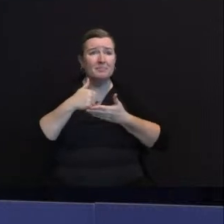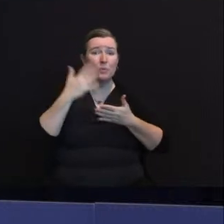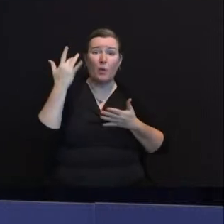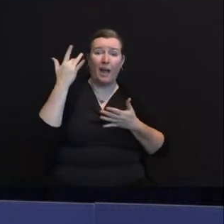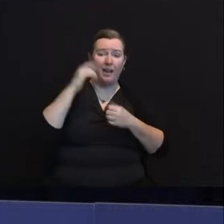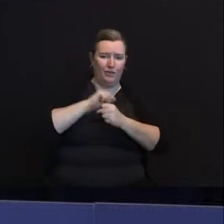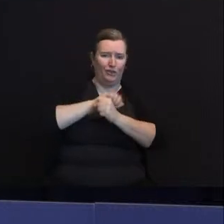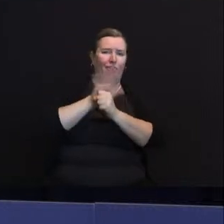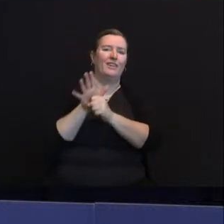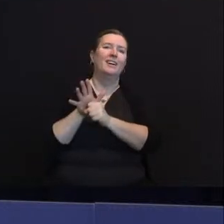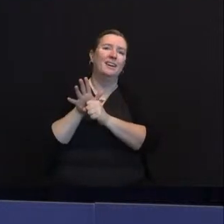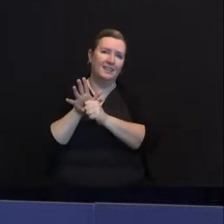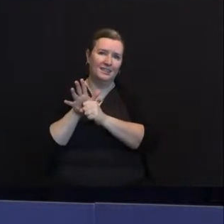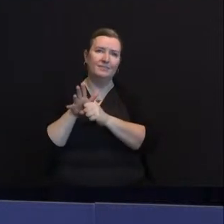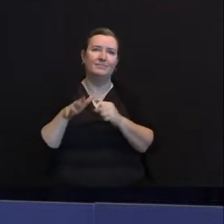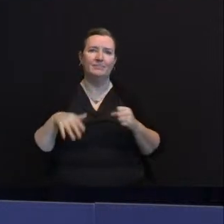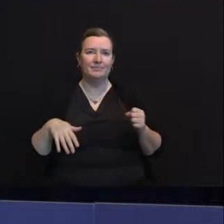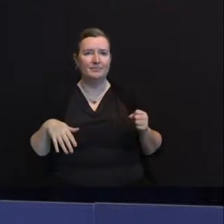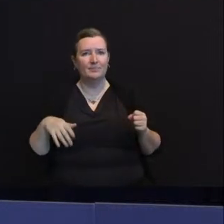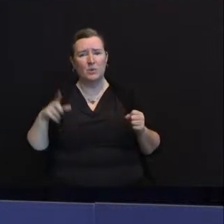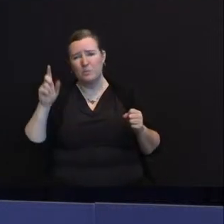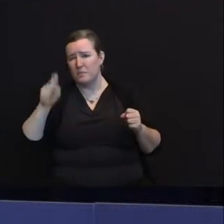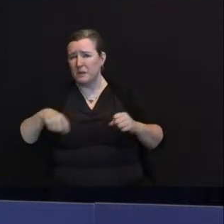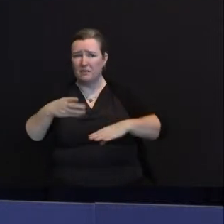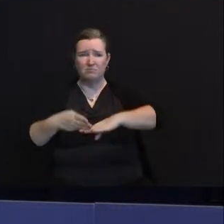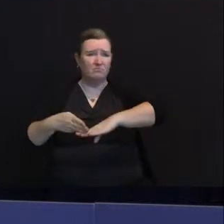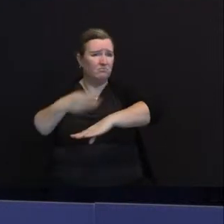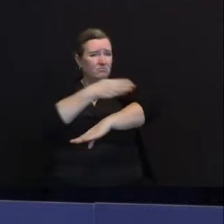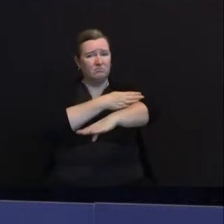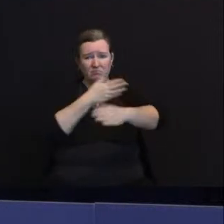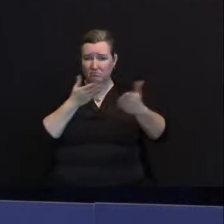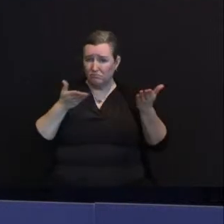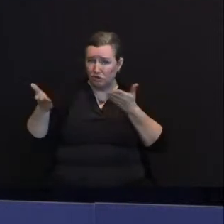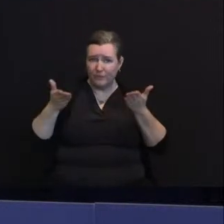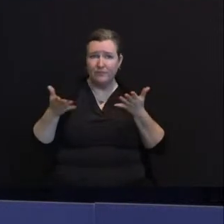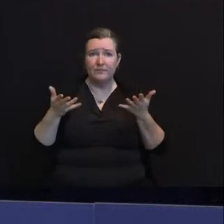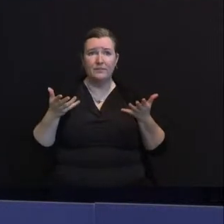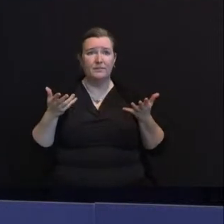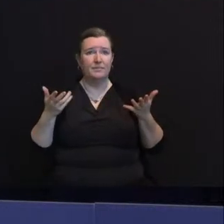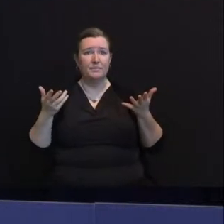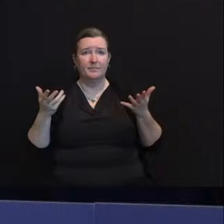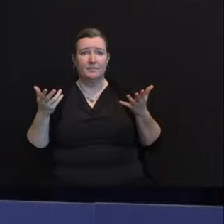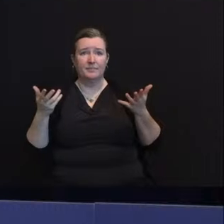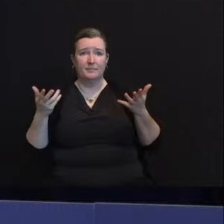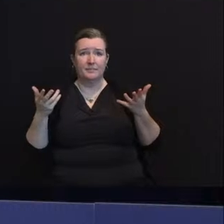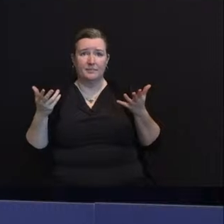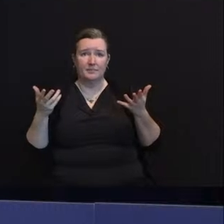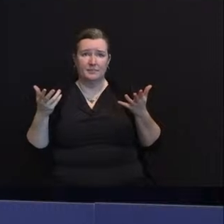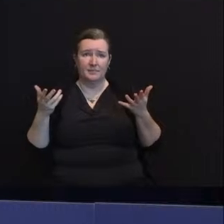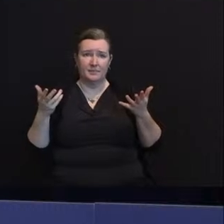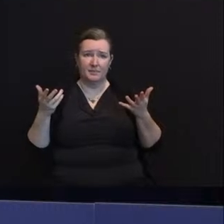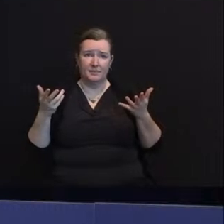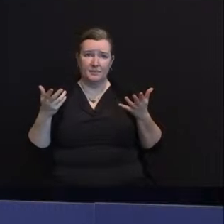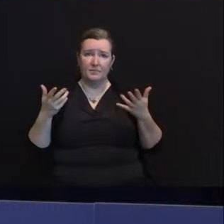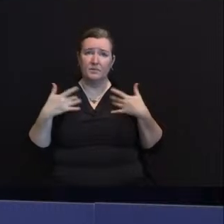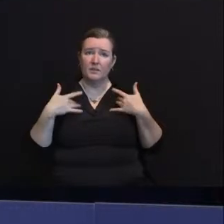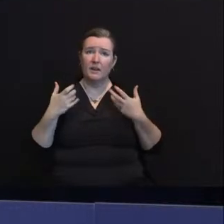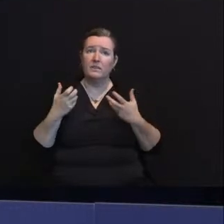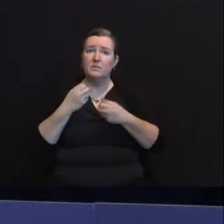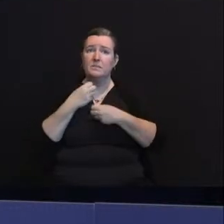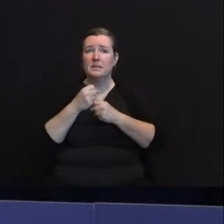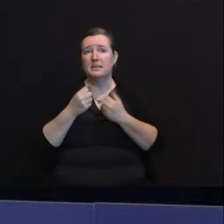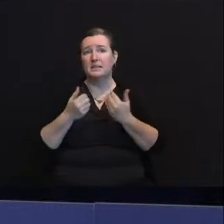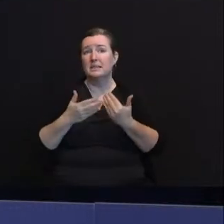We recognize that we need to enhance these services even more to make it easier for those who have been exposed to the virus and those